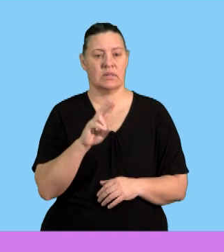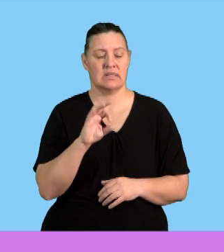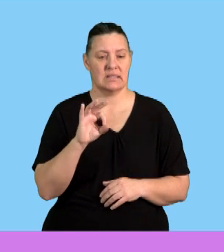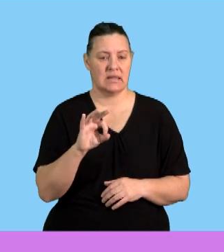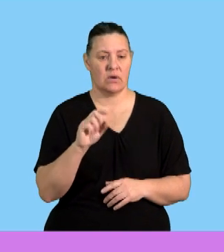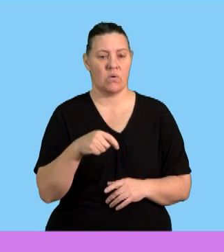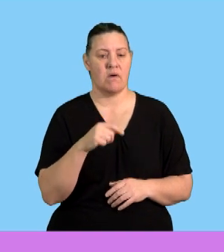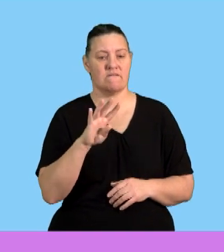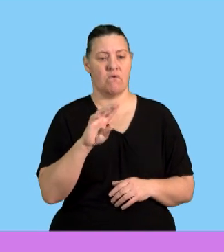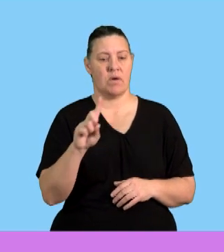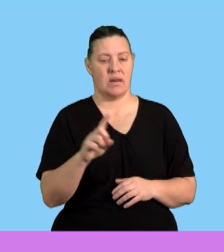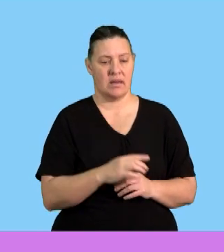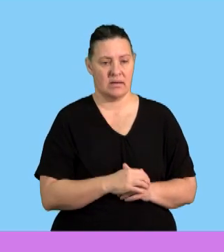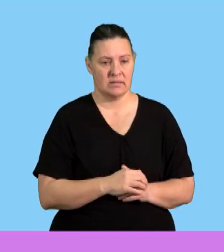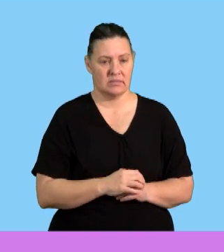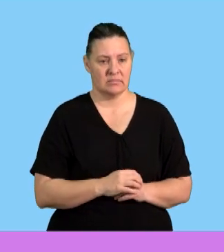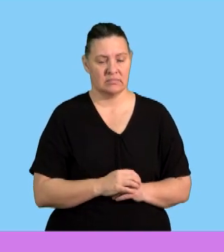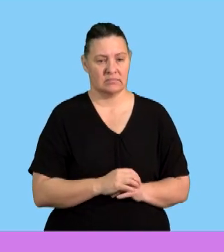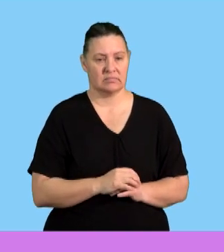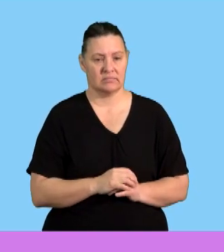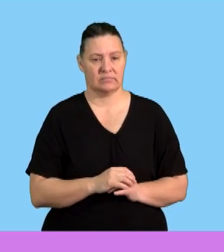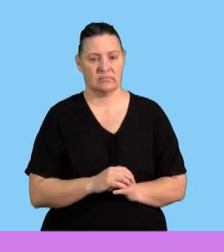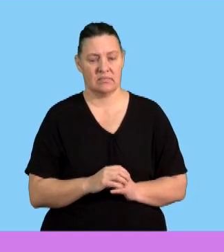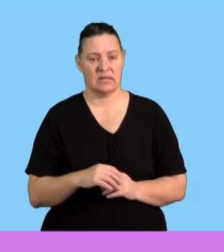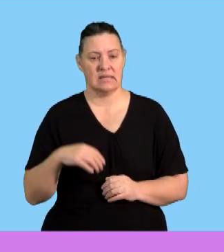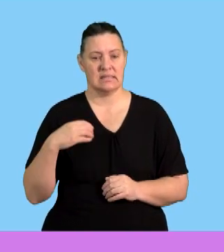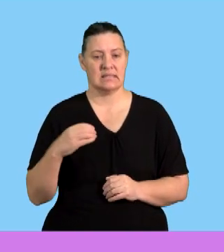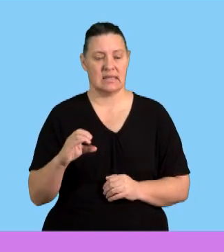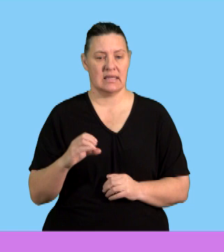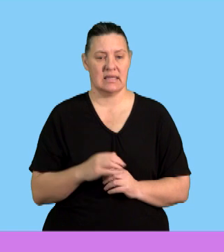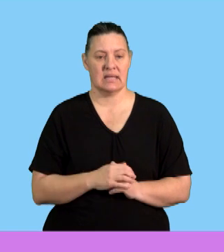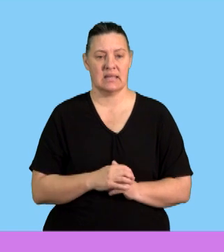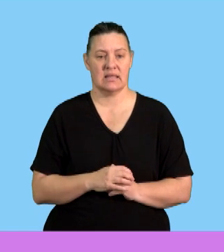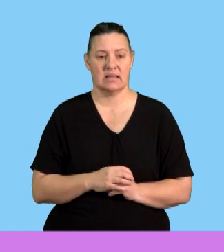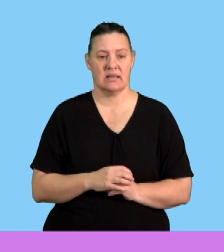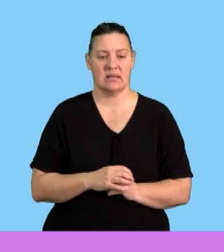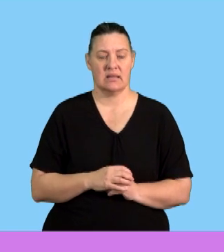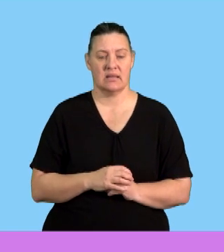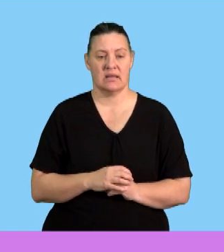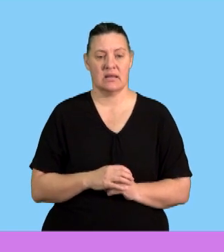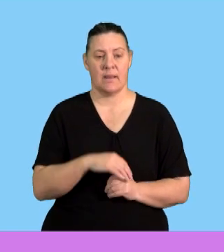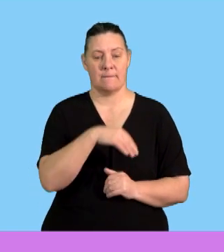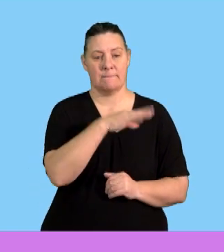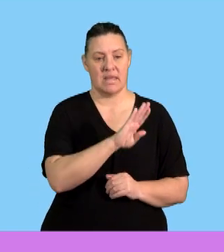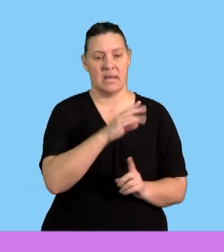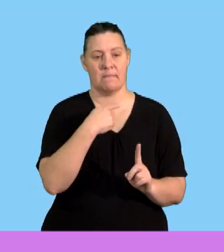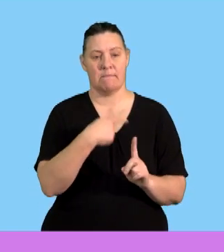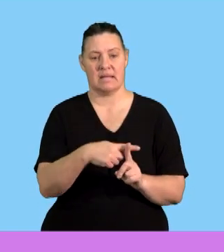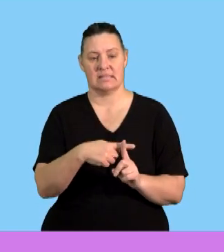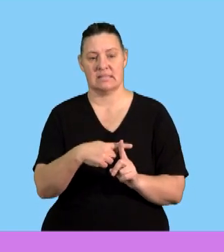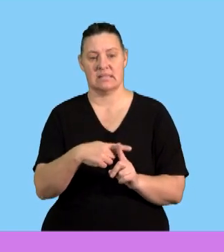15,623 Rand, 41. And then C is going to be B plus